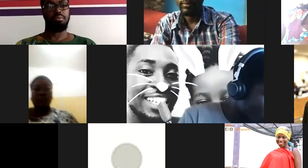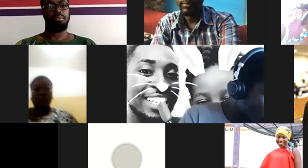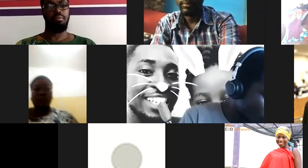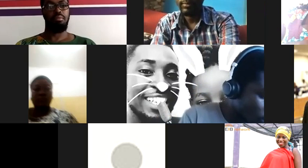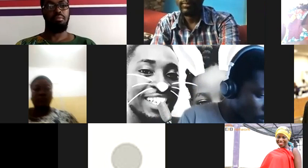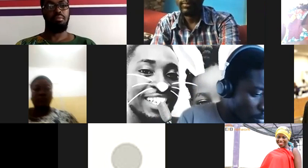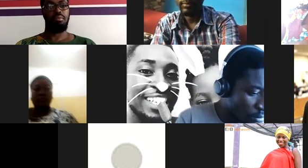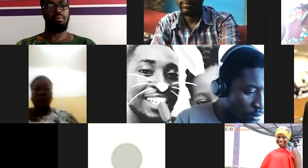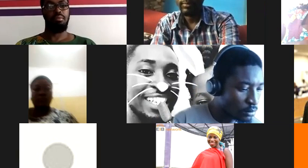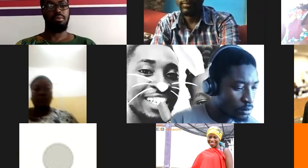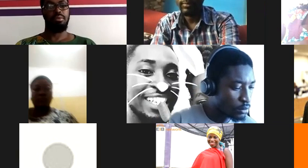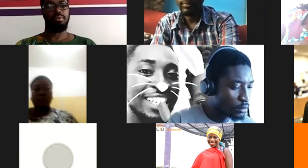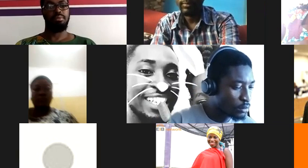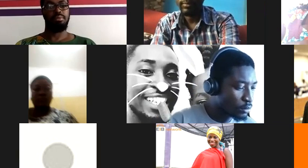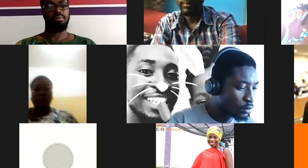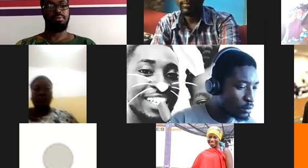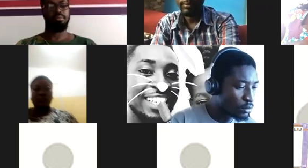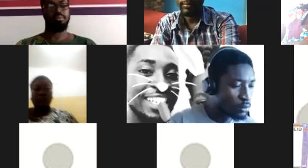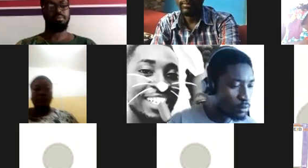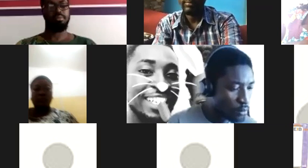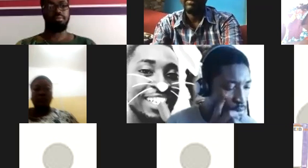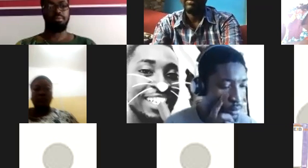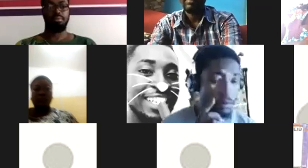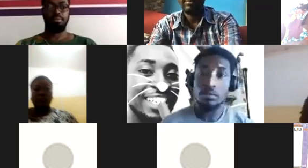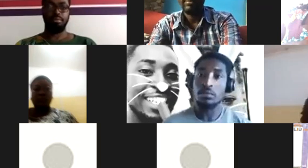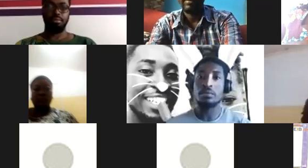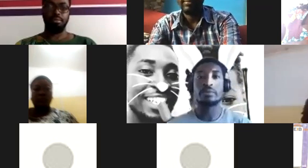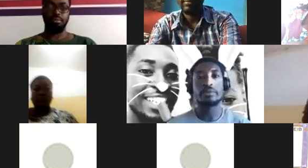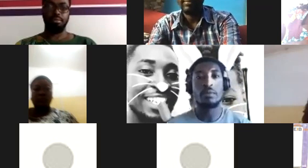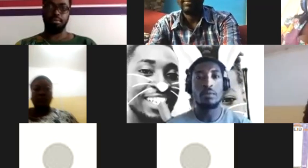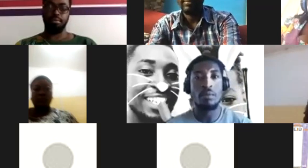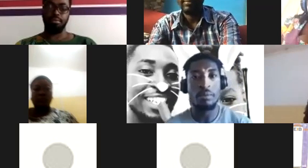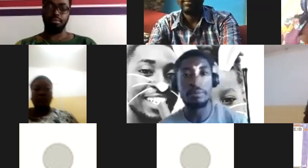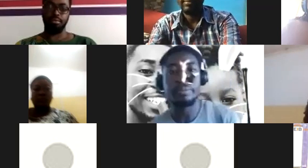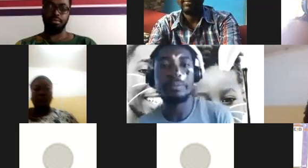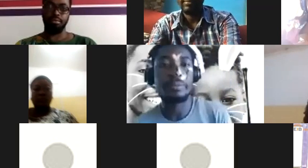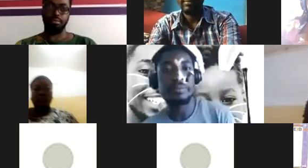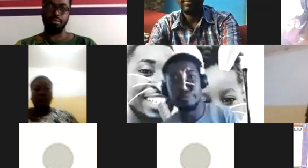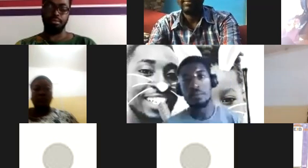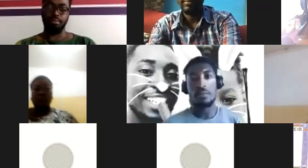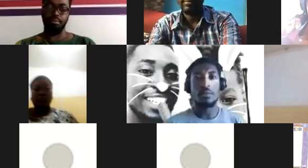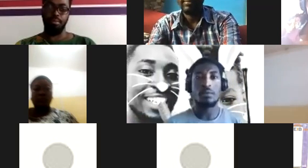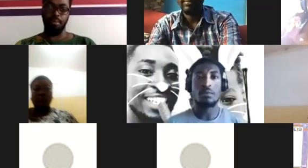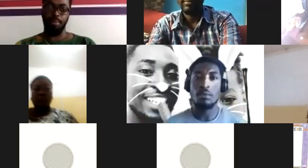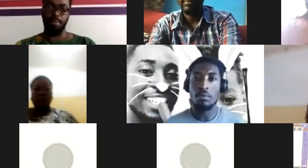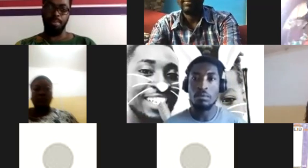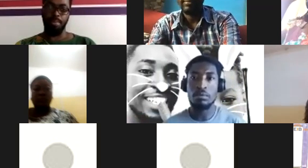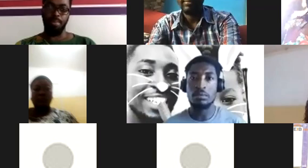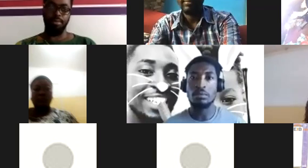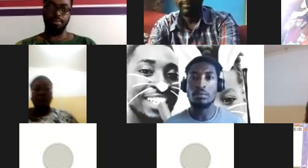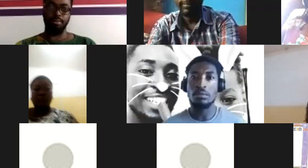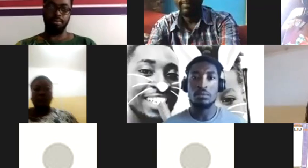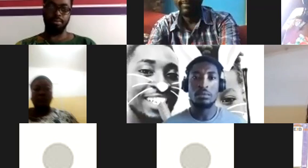So in the background, we have Africa Regional Services Paris, a couple members supporting us, as well as